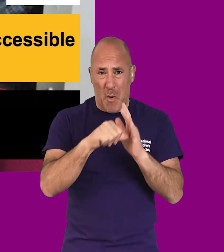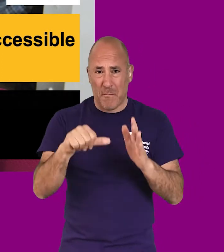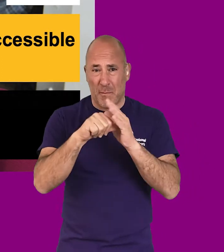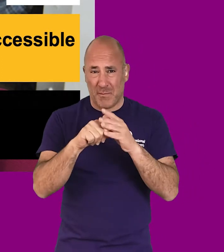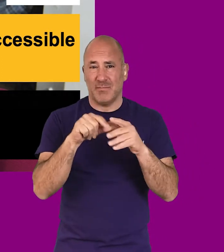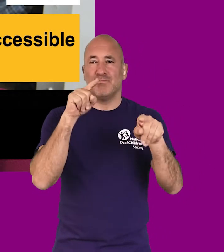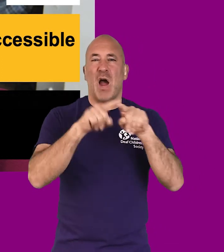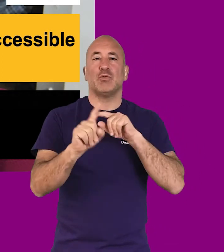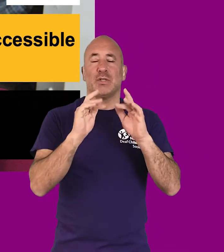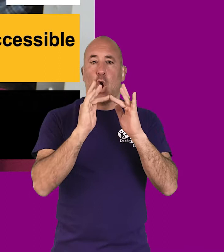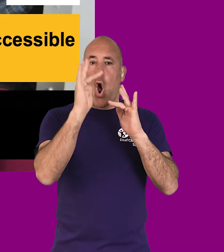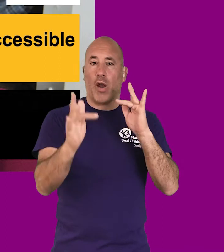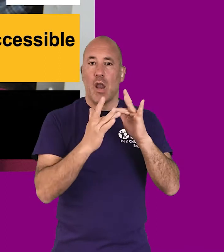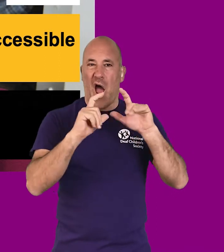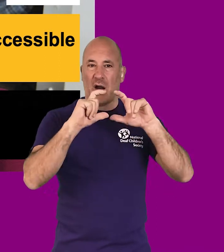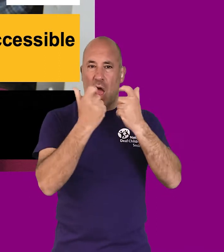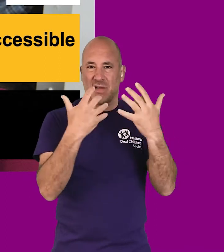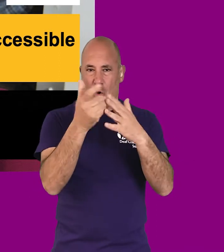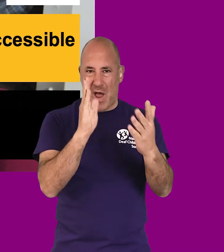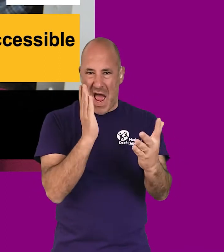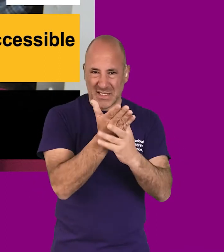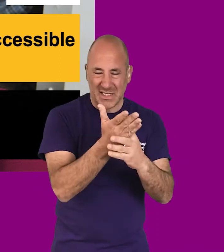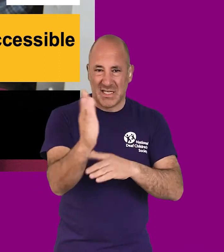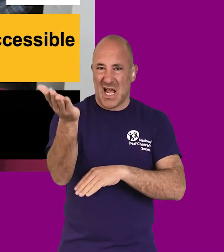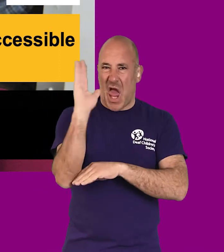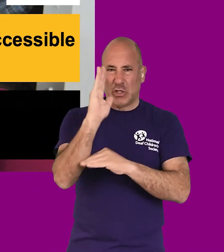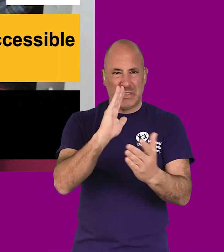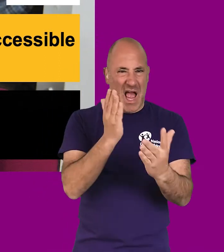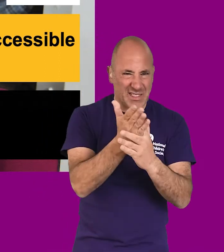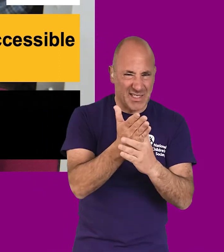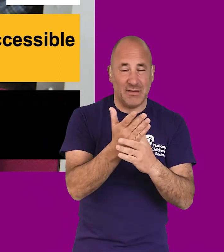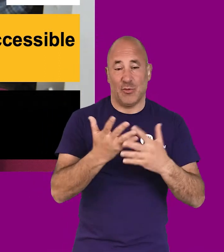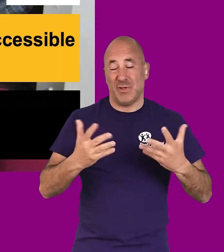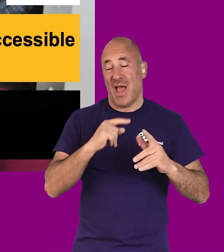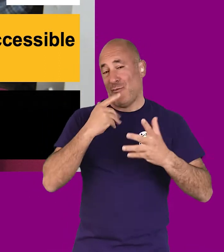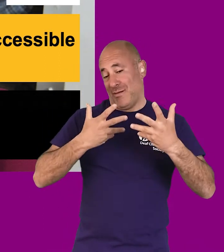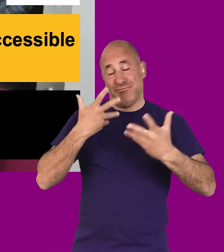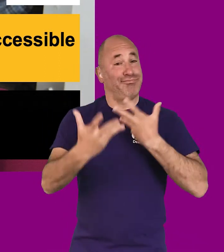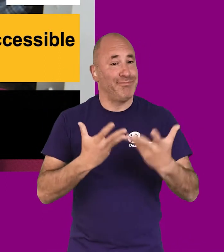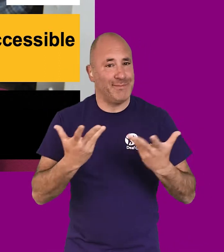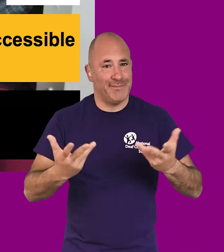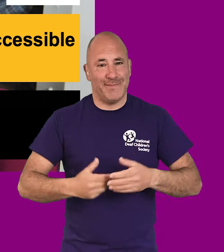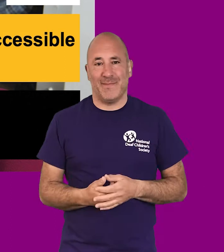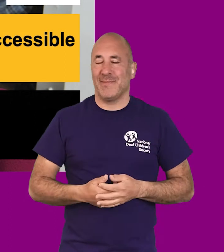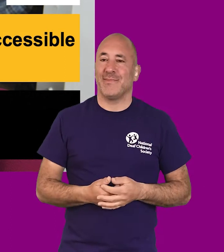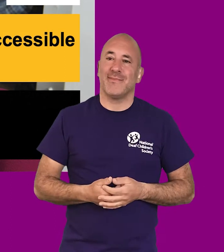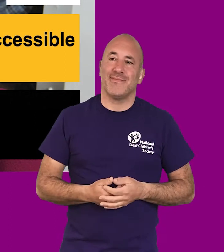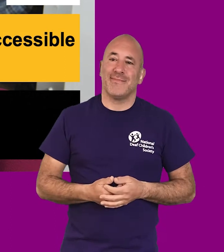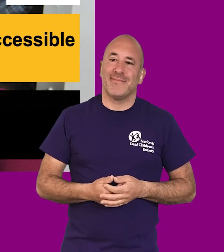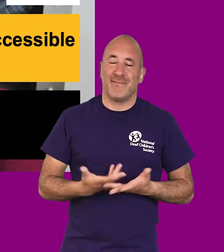issues, particularly in accessing online classes and lectures, which we'll cover